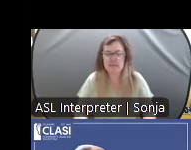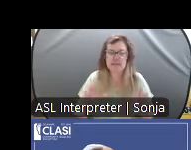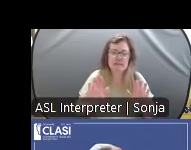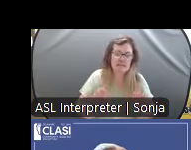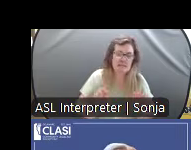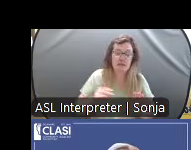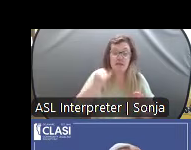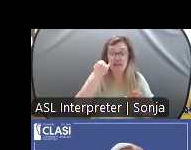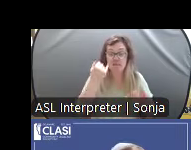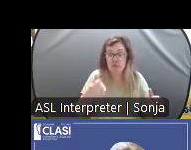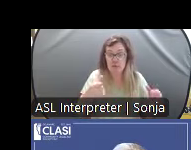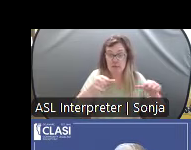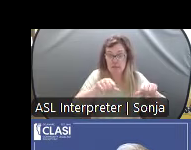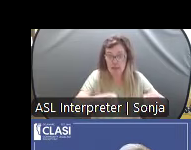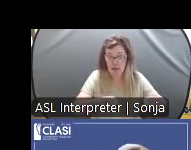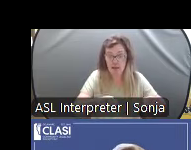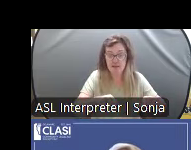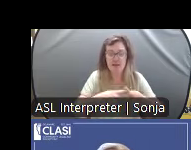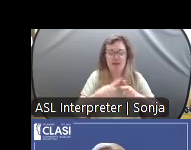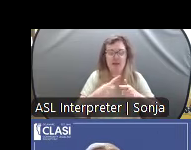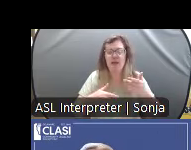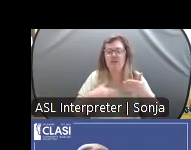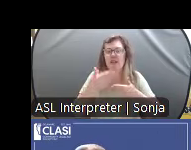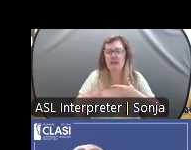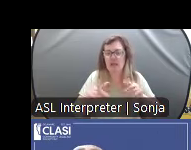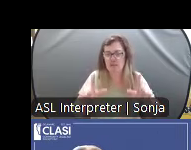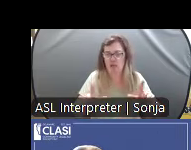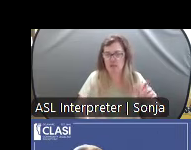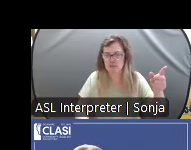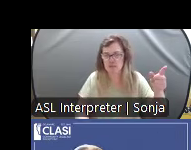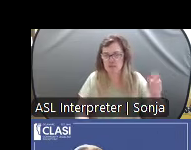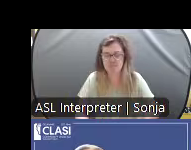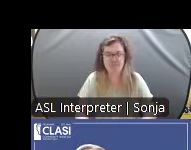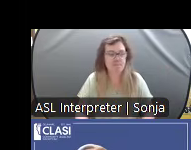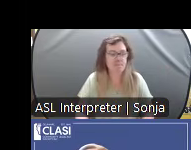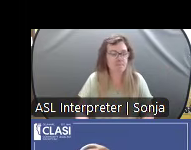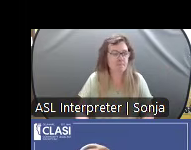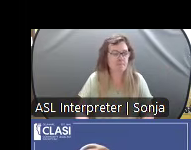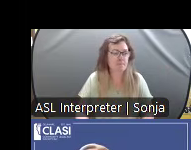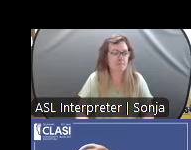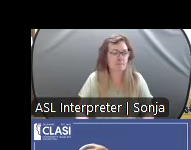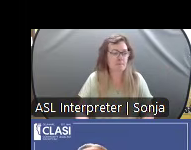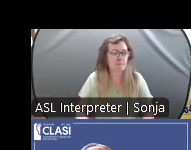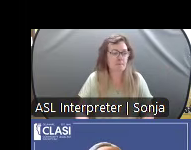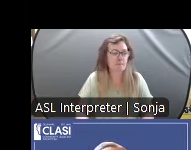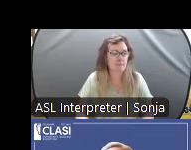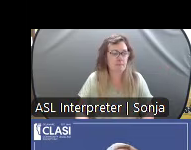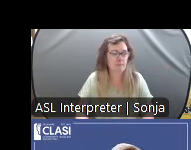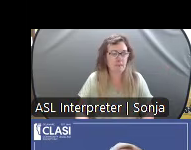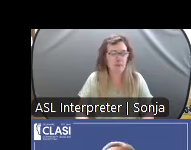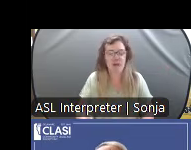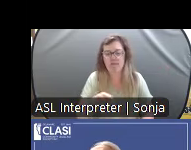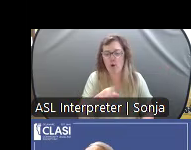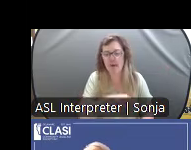decline it, and I can't remember if I put these on the next slide. Can we go to the next slide? I don't remember if I put the penalties on it. No, so let's go